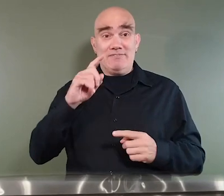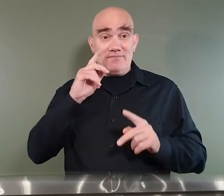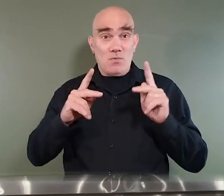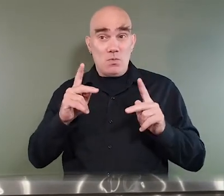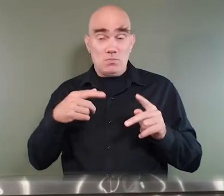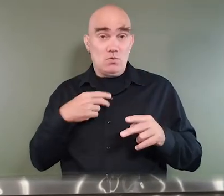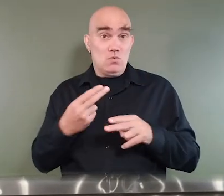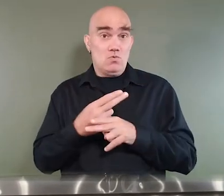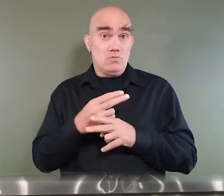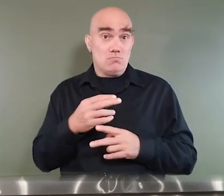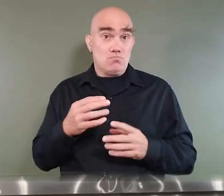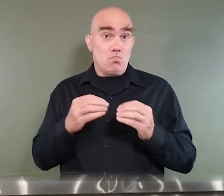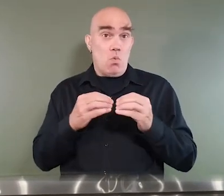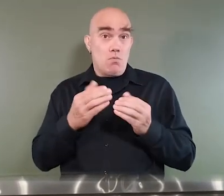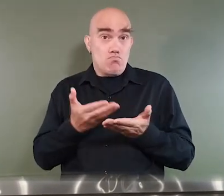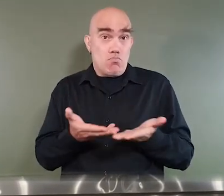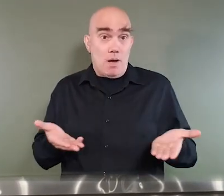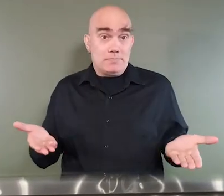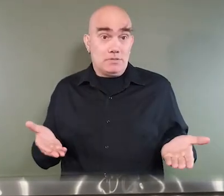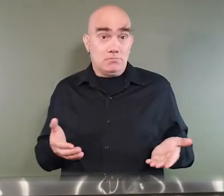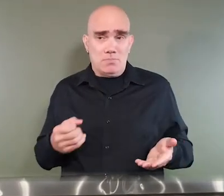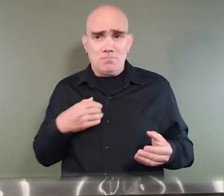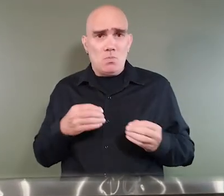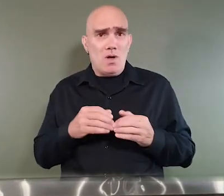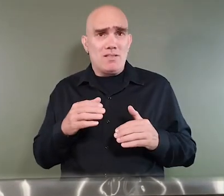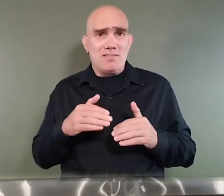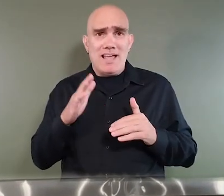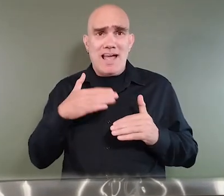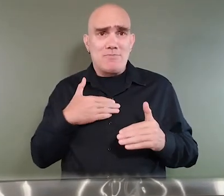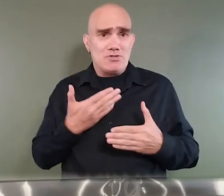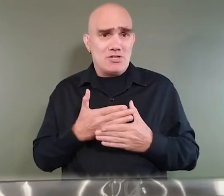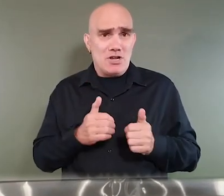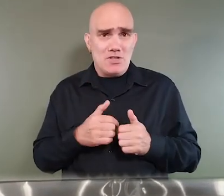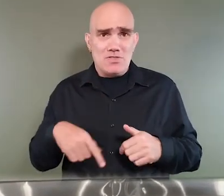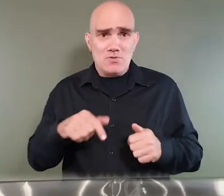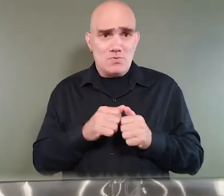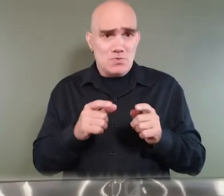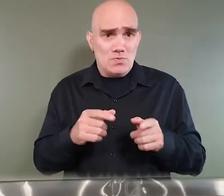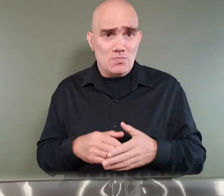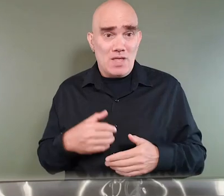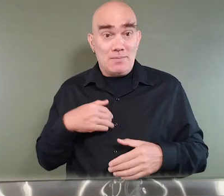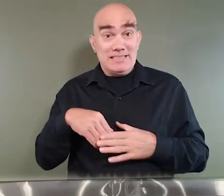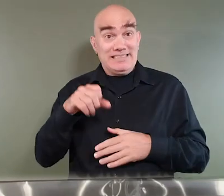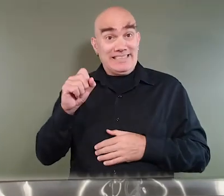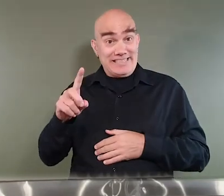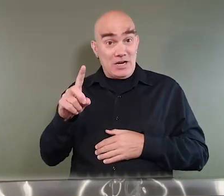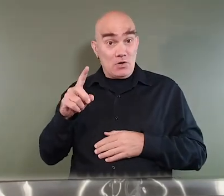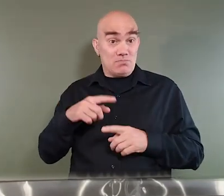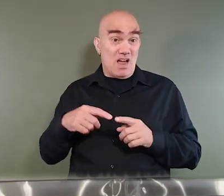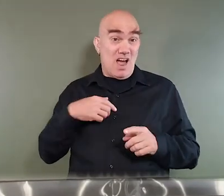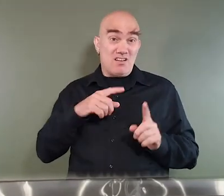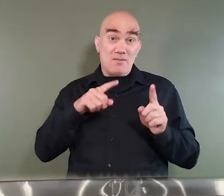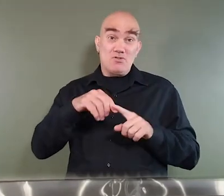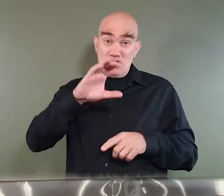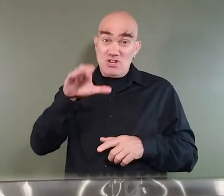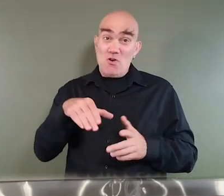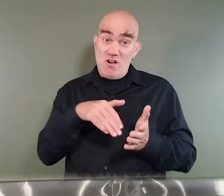lot more props. So I'm more than happy to share those with you. I am San Diego based, but I travel out to Chicago quite